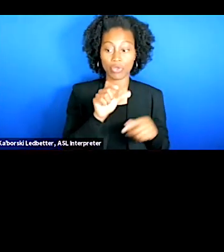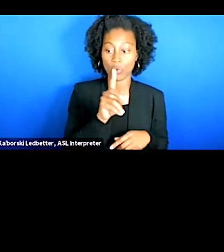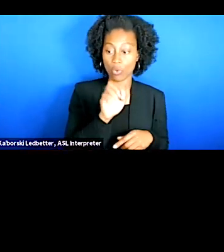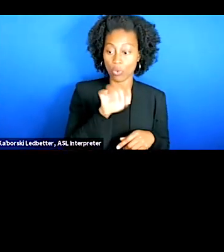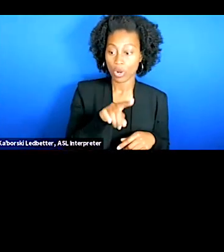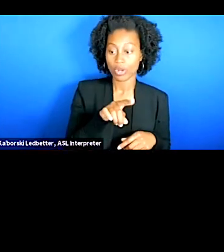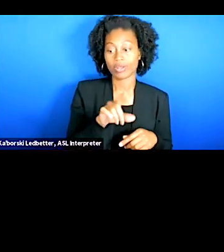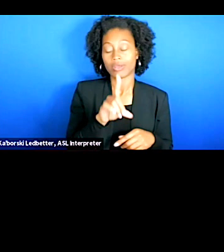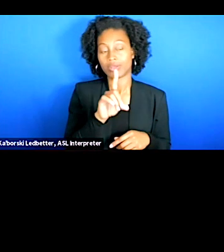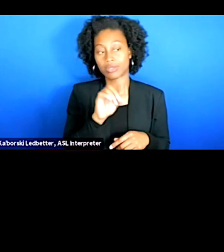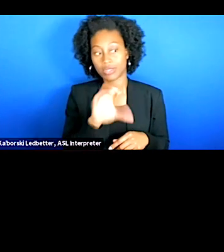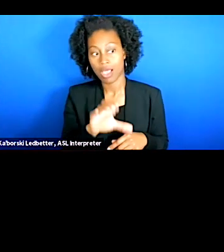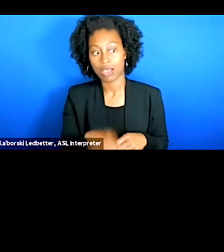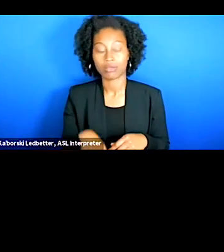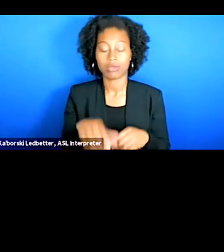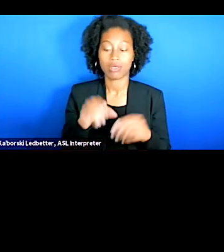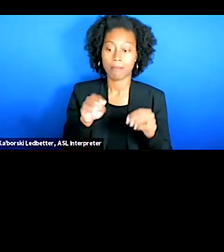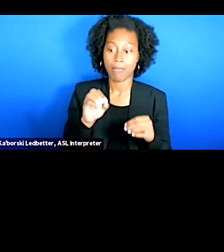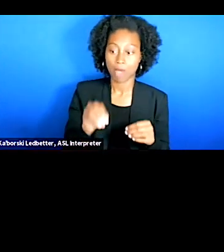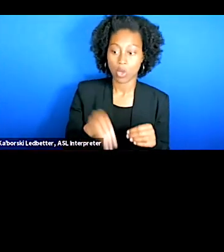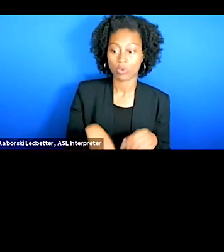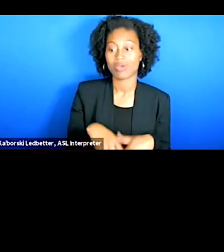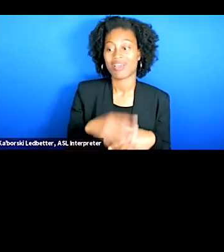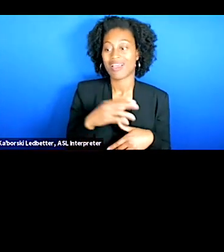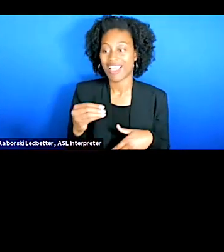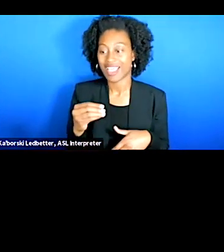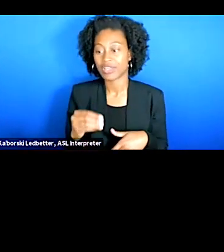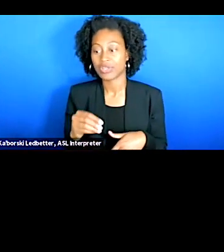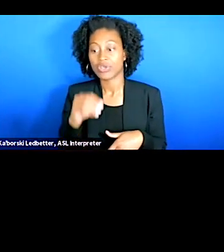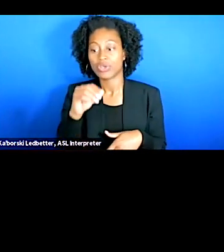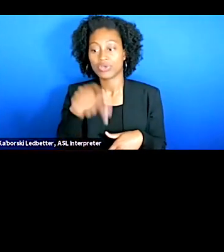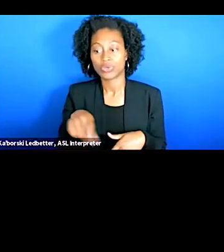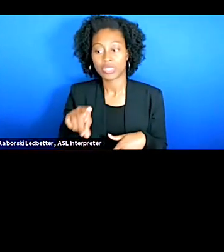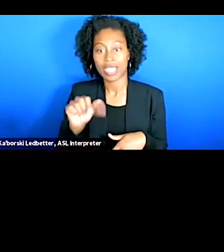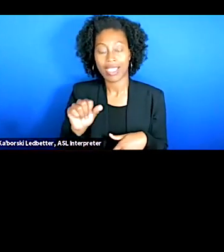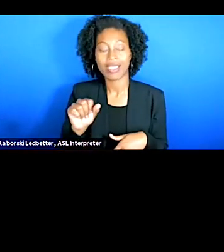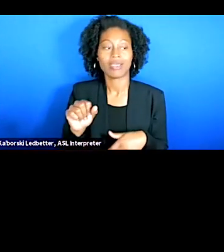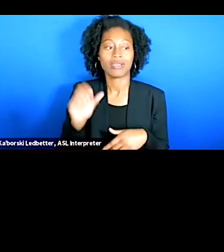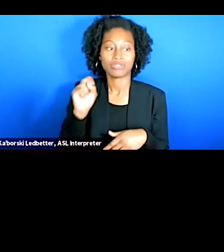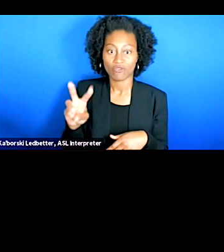all into the QDA software, and in our case, it's NVivo.